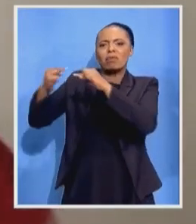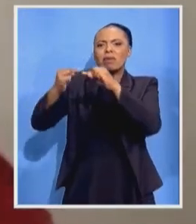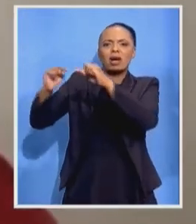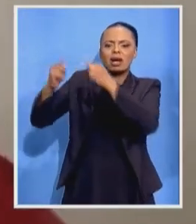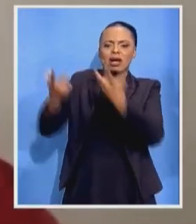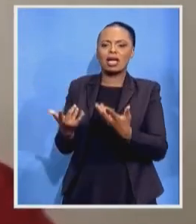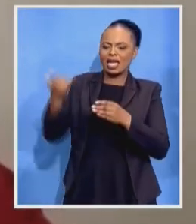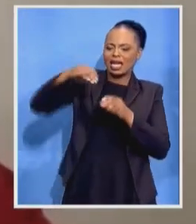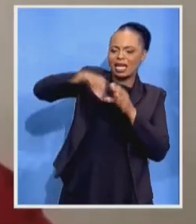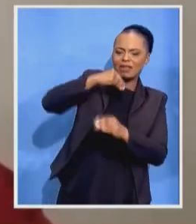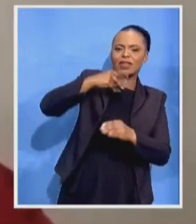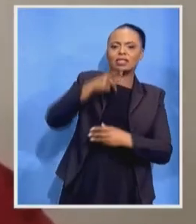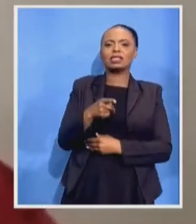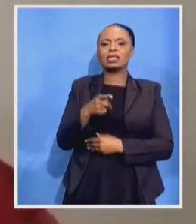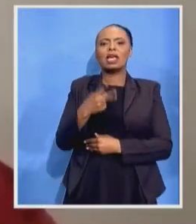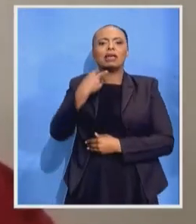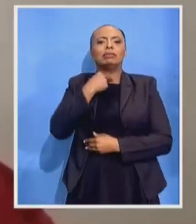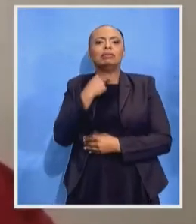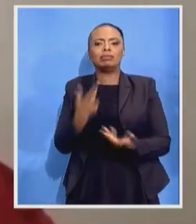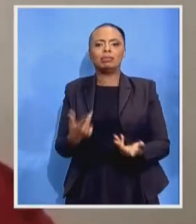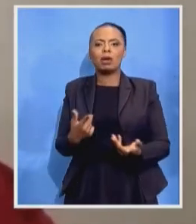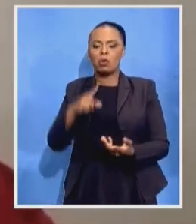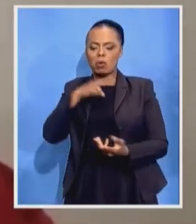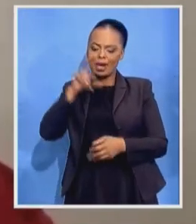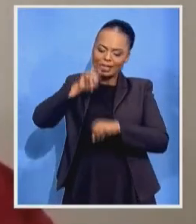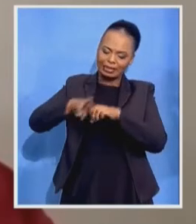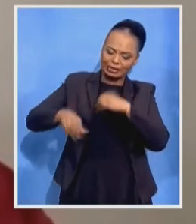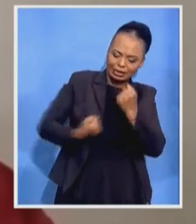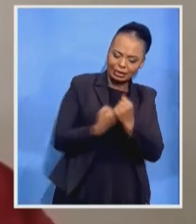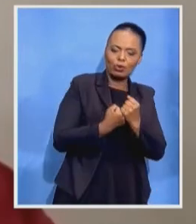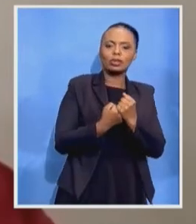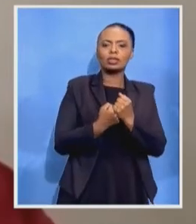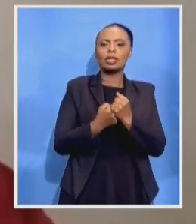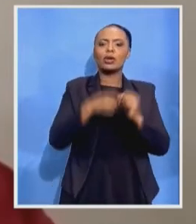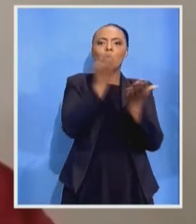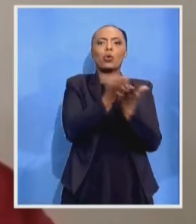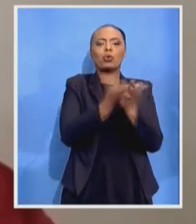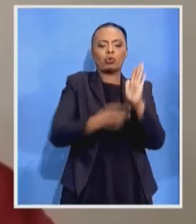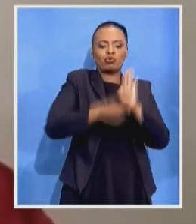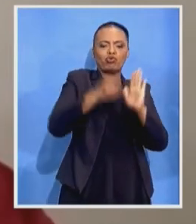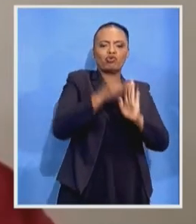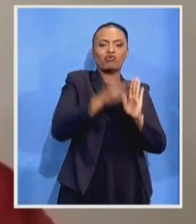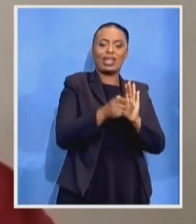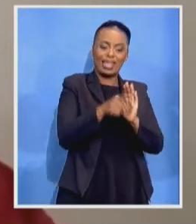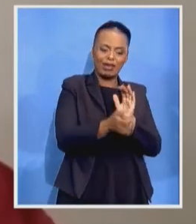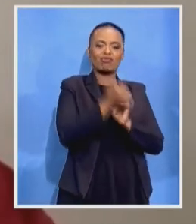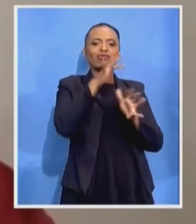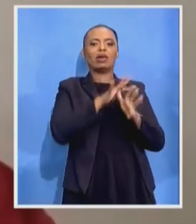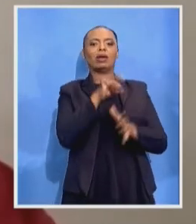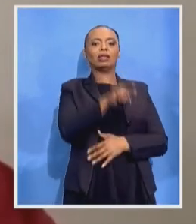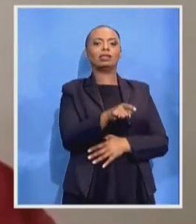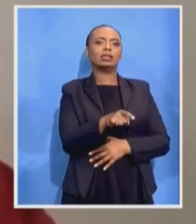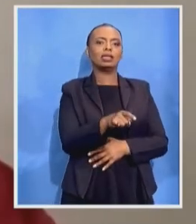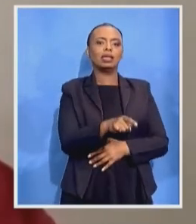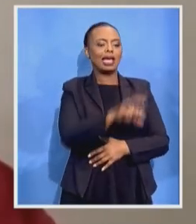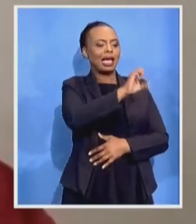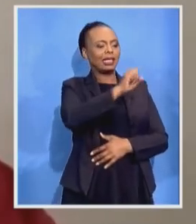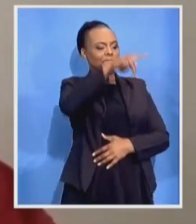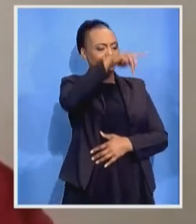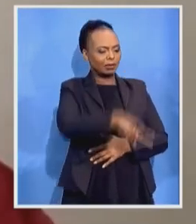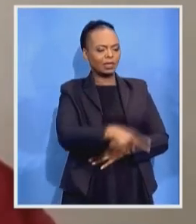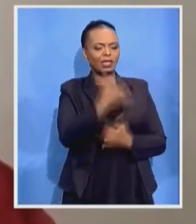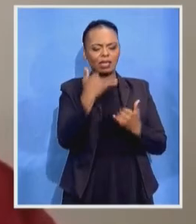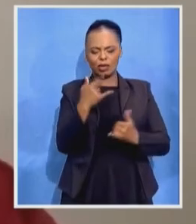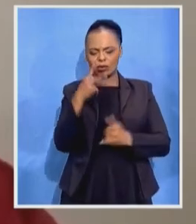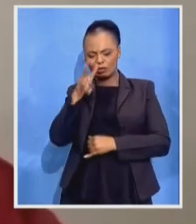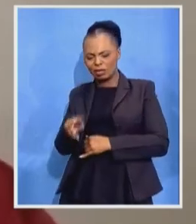economic development priorities. The Central Committee committed the SACP to intensify the financial sector transformation